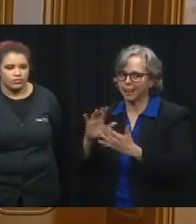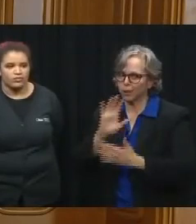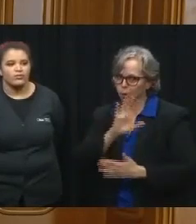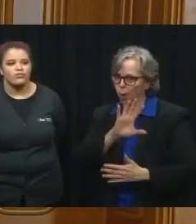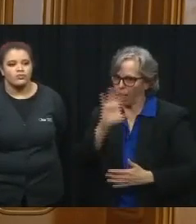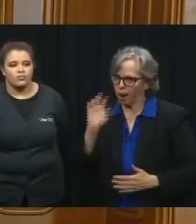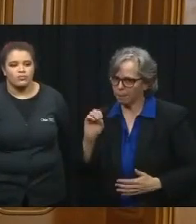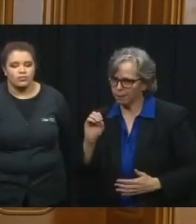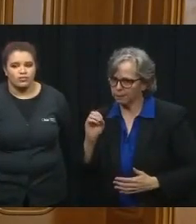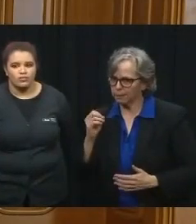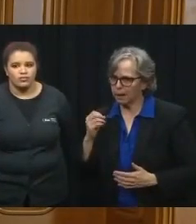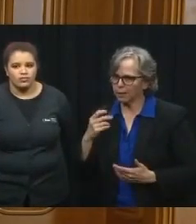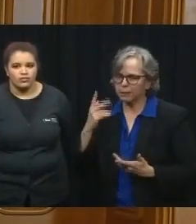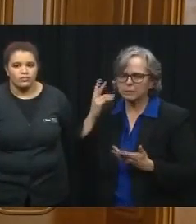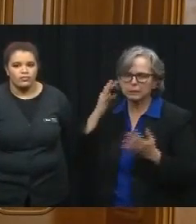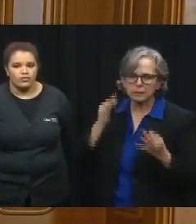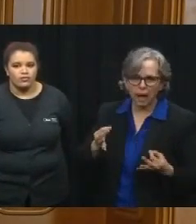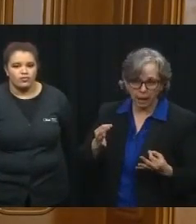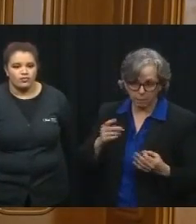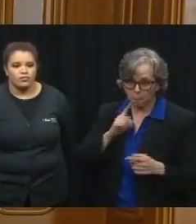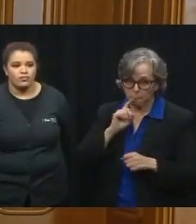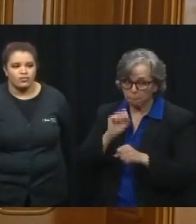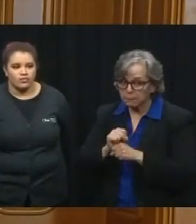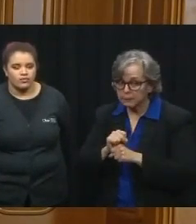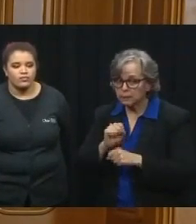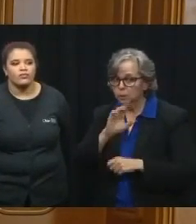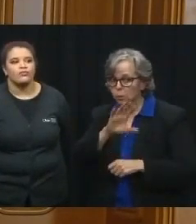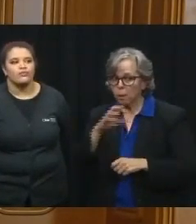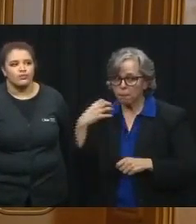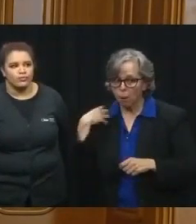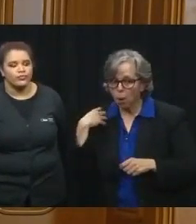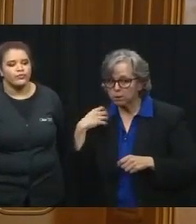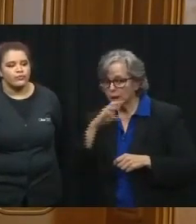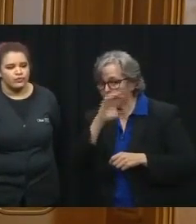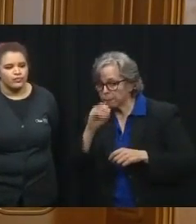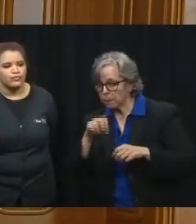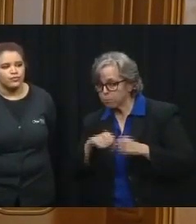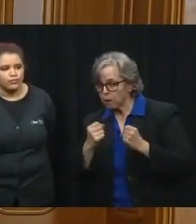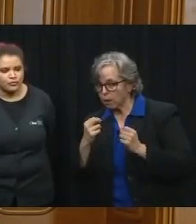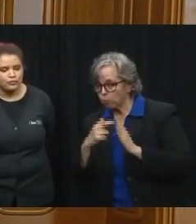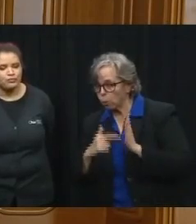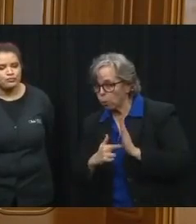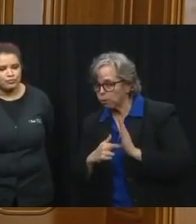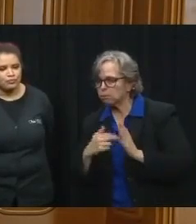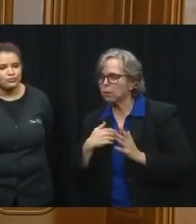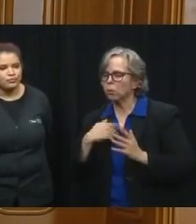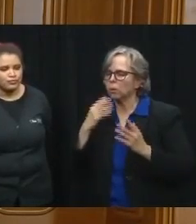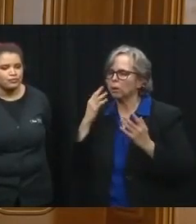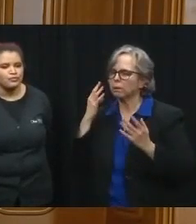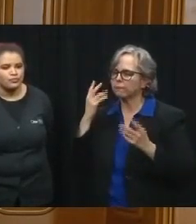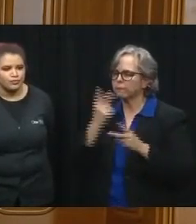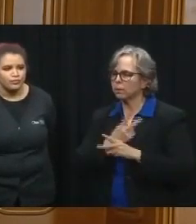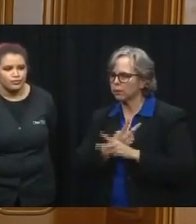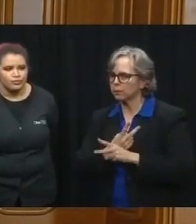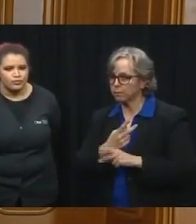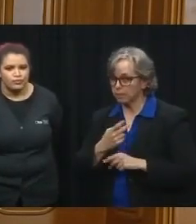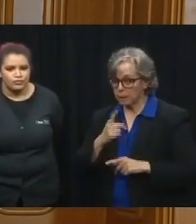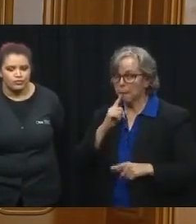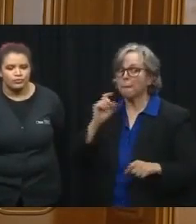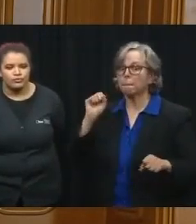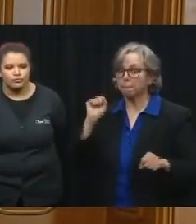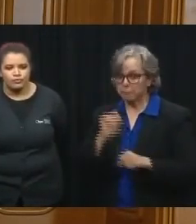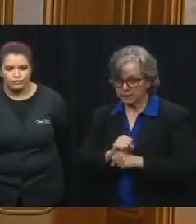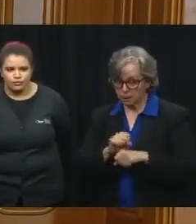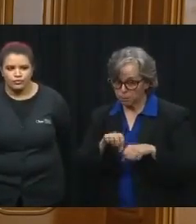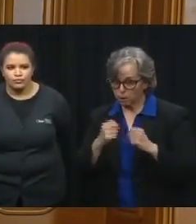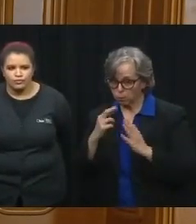the rules. If we decide that they are, we would certainly ask them to change. If they don't change, then we would follow up